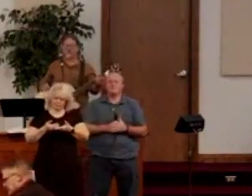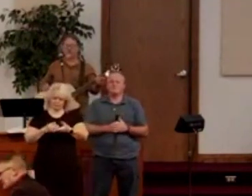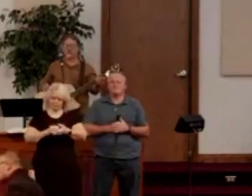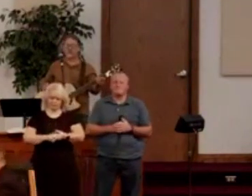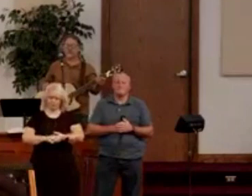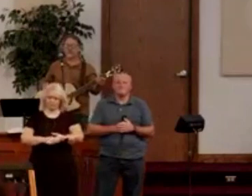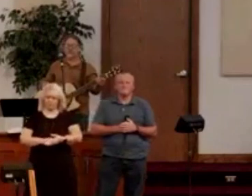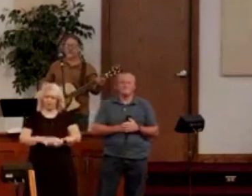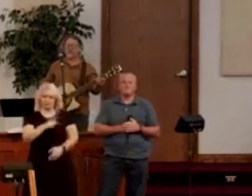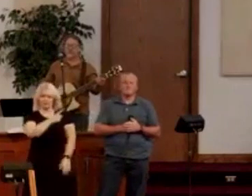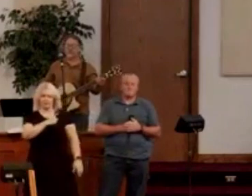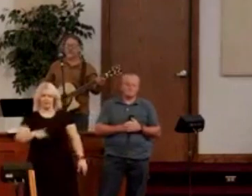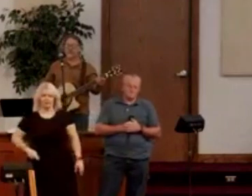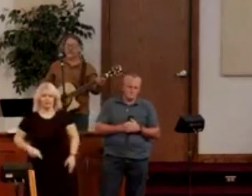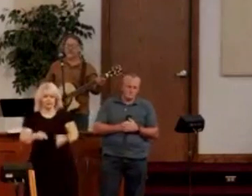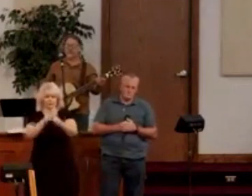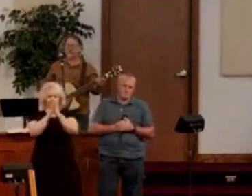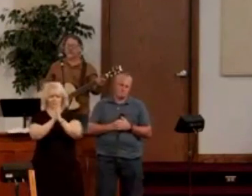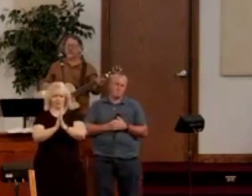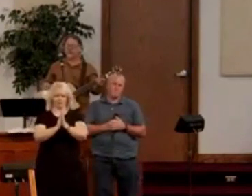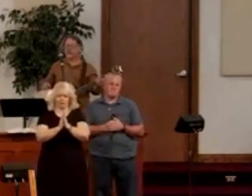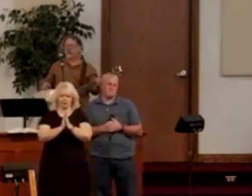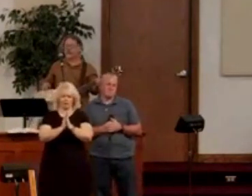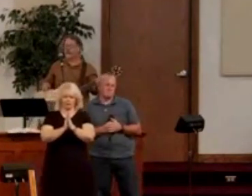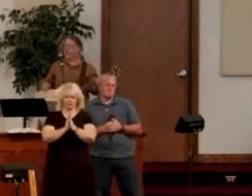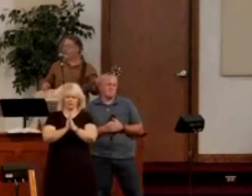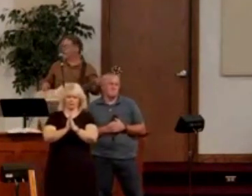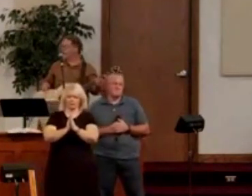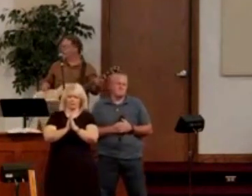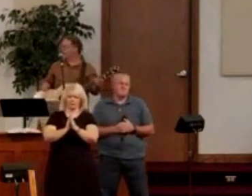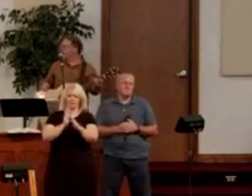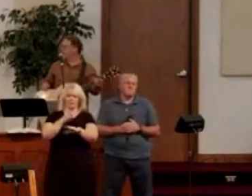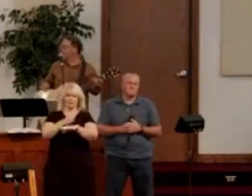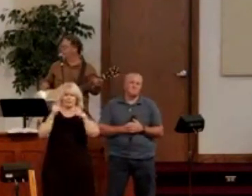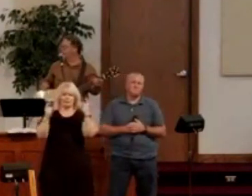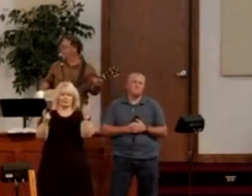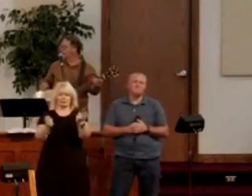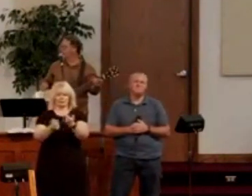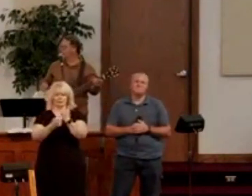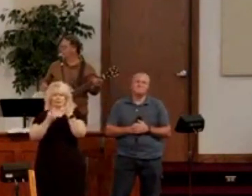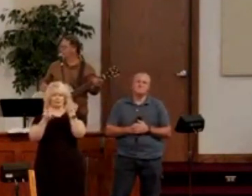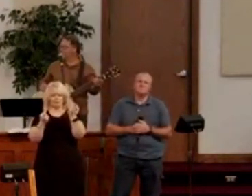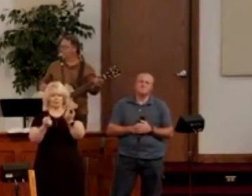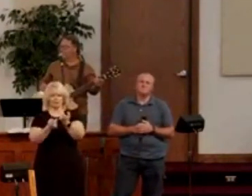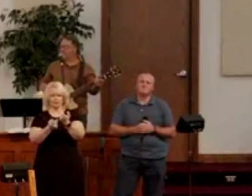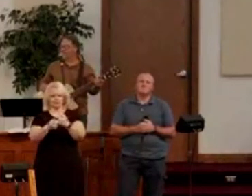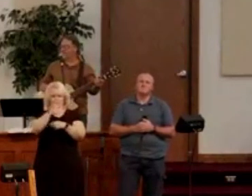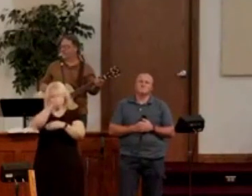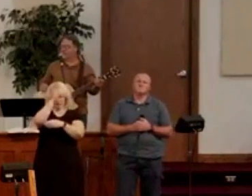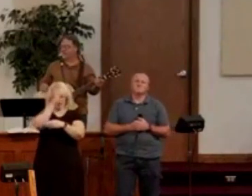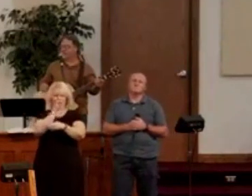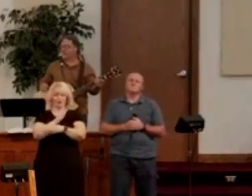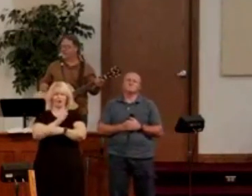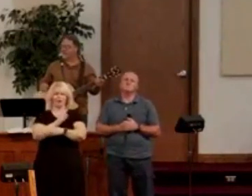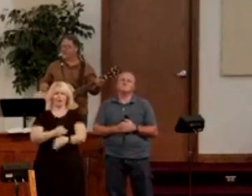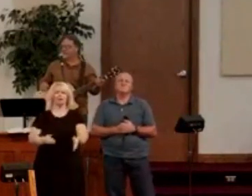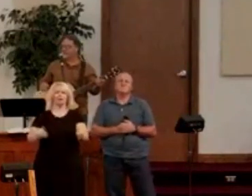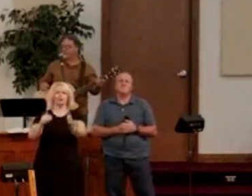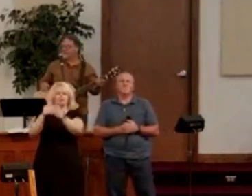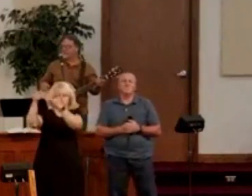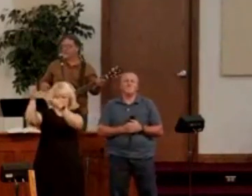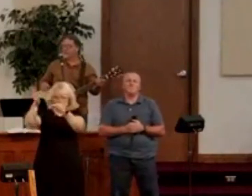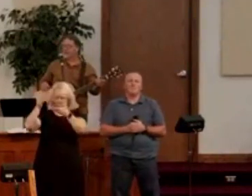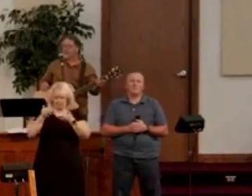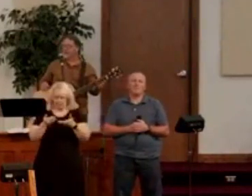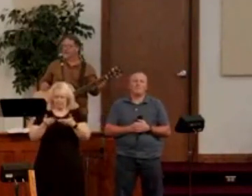That was David's prayer after his infamous sin with Bathsheba, and God did restore him. So whatever it is you're